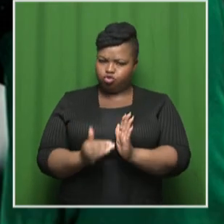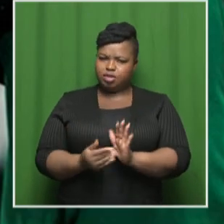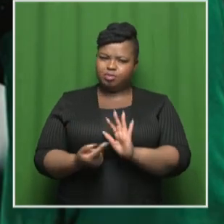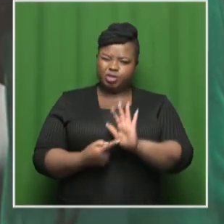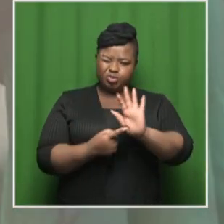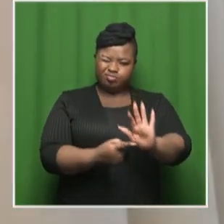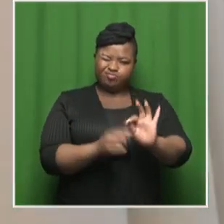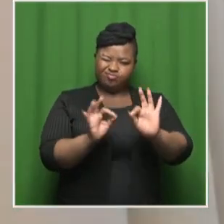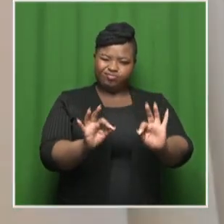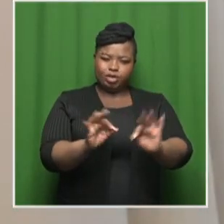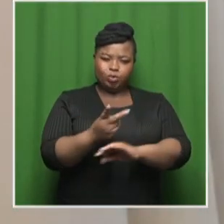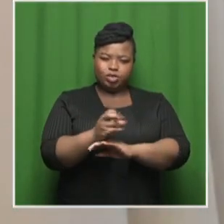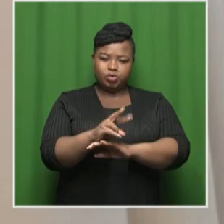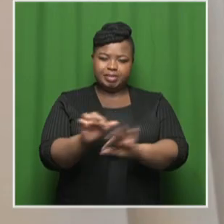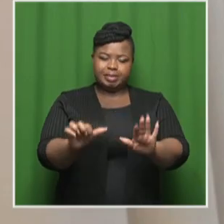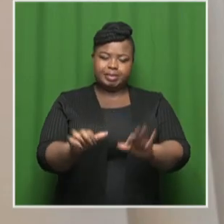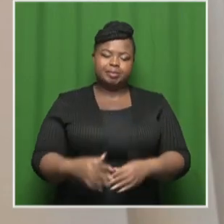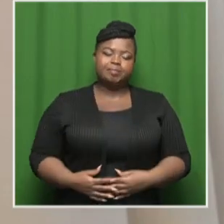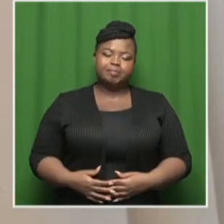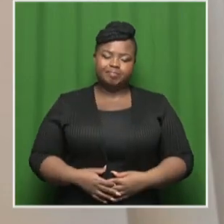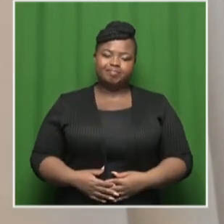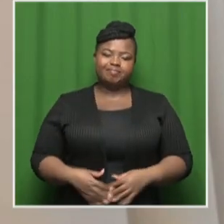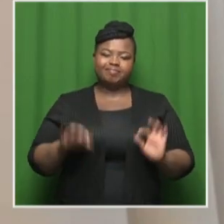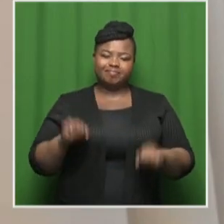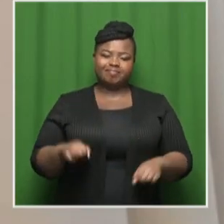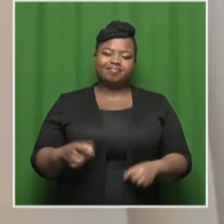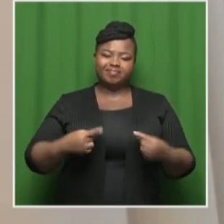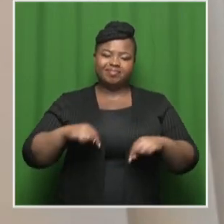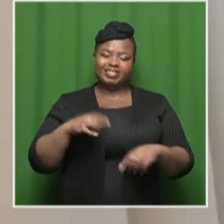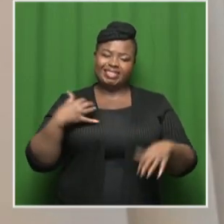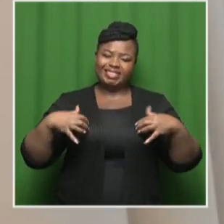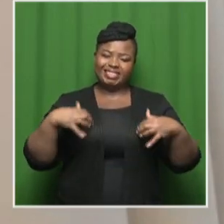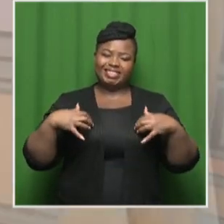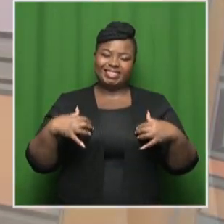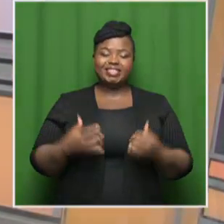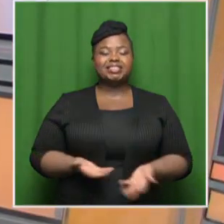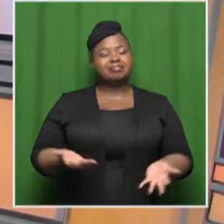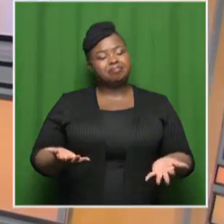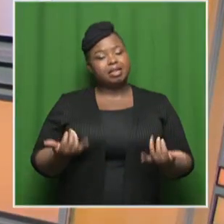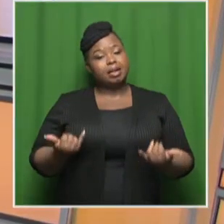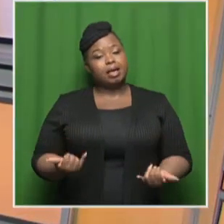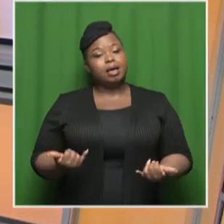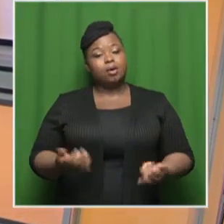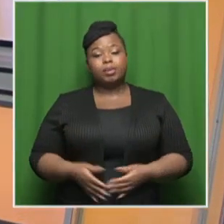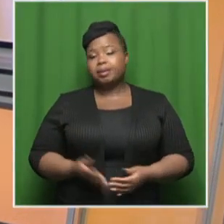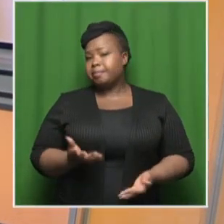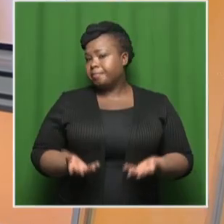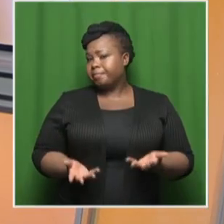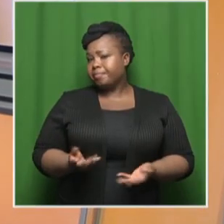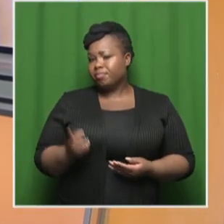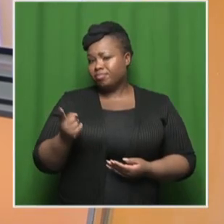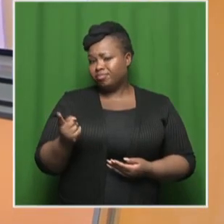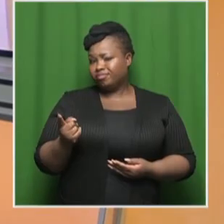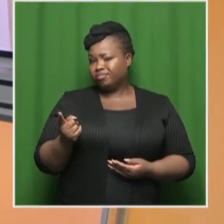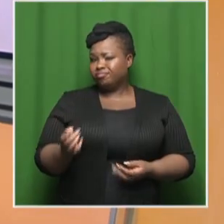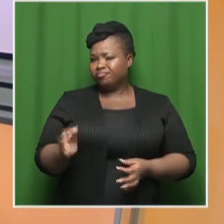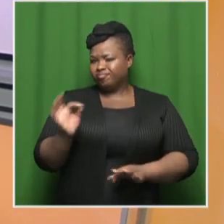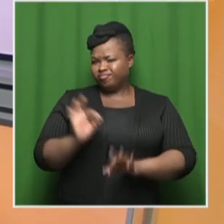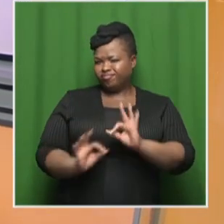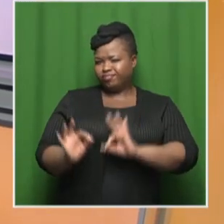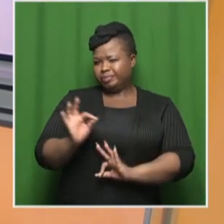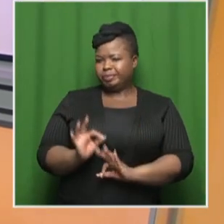event in 2026. And we are certainly looking forward to that world-class event. Perhaps, Rian, bring us into the room in terms